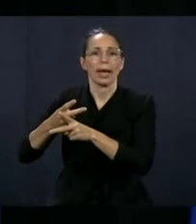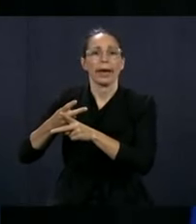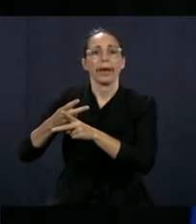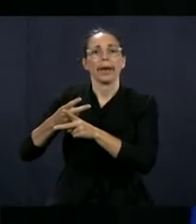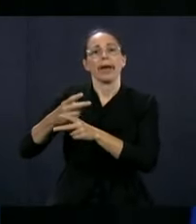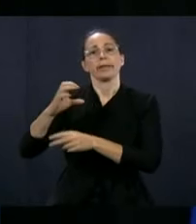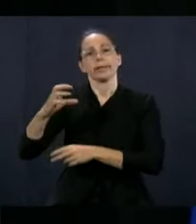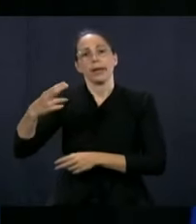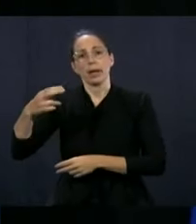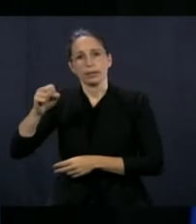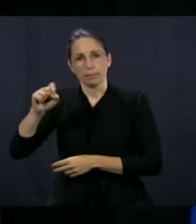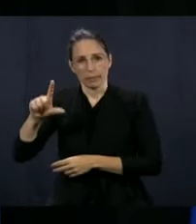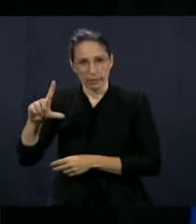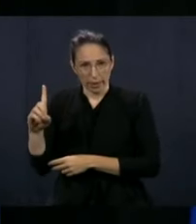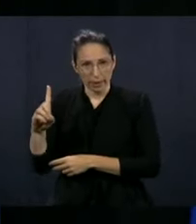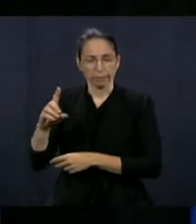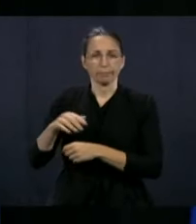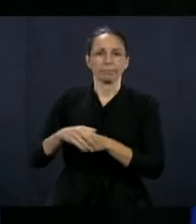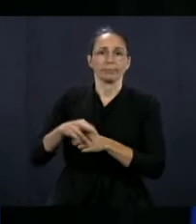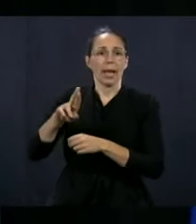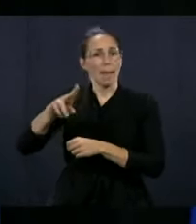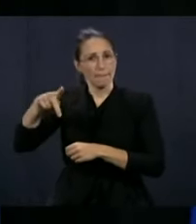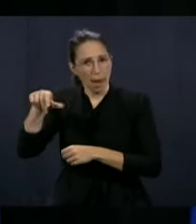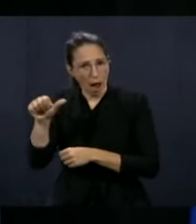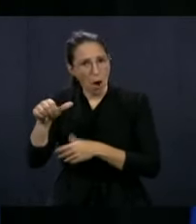CHSLDs or PAs or RIs.